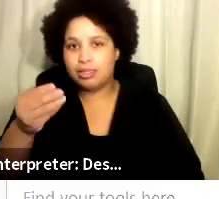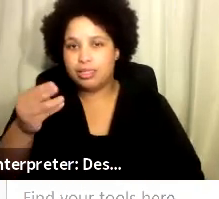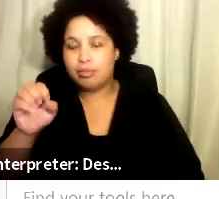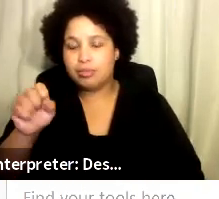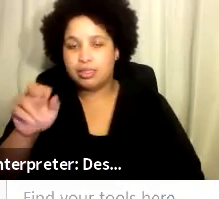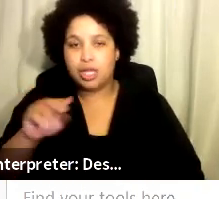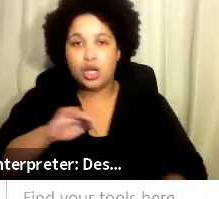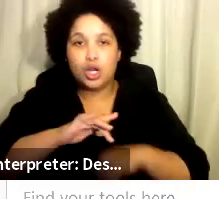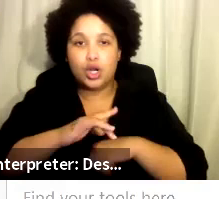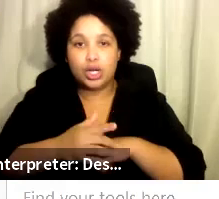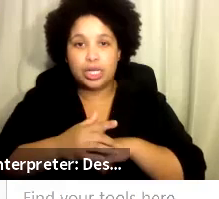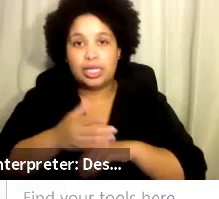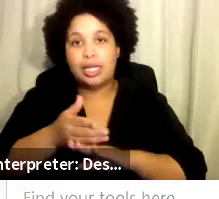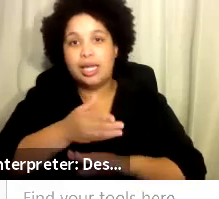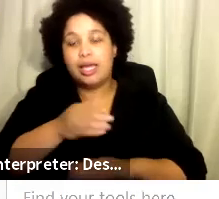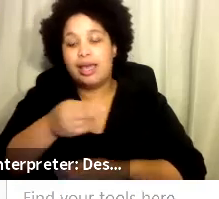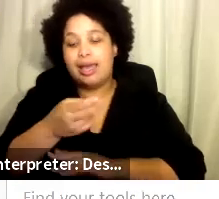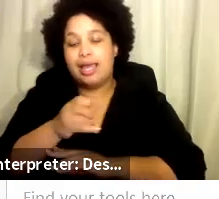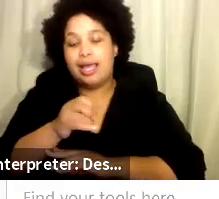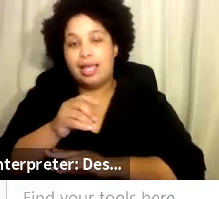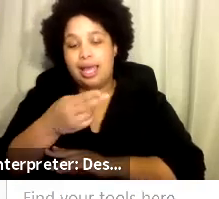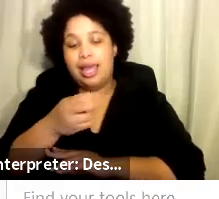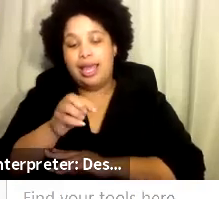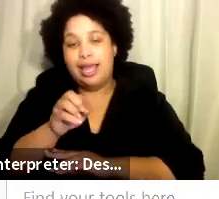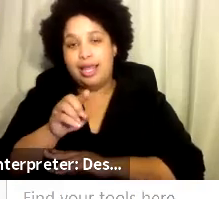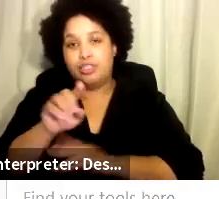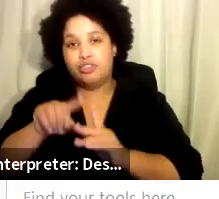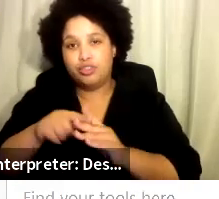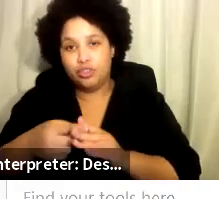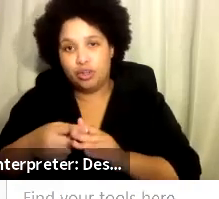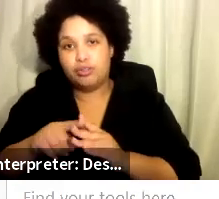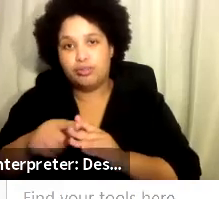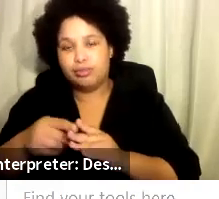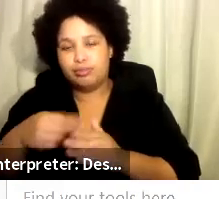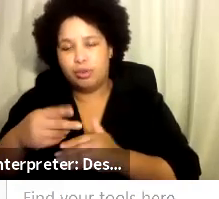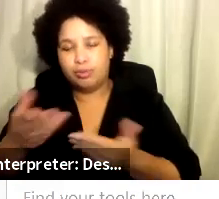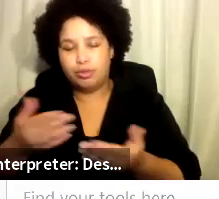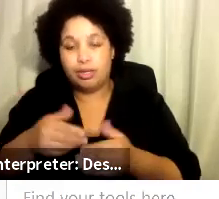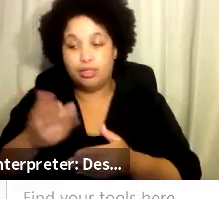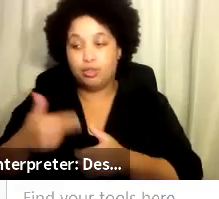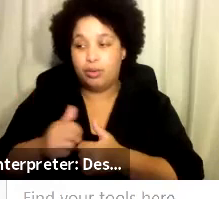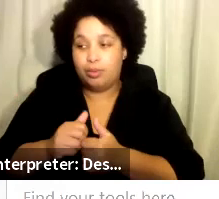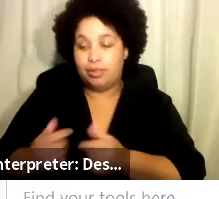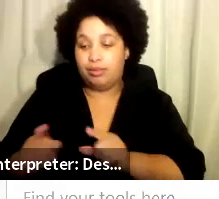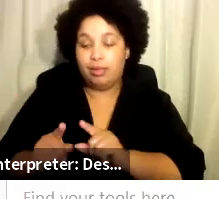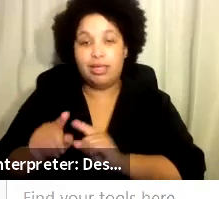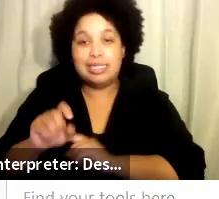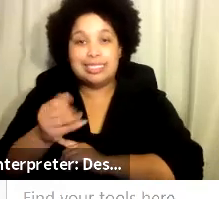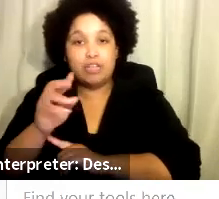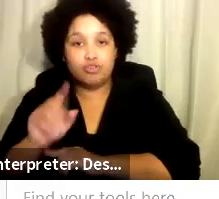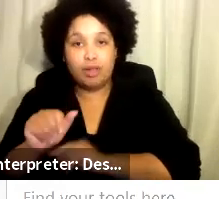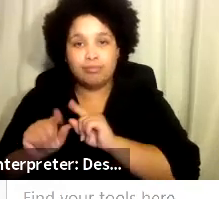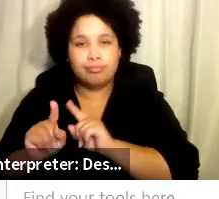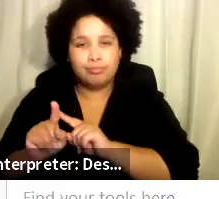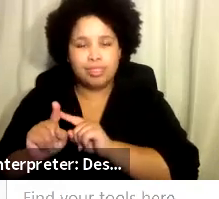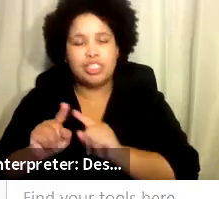Head Start Director for our district. And I'm joined tonight by Sandra, who is one of our enrollment clerks who specializes in